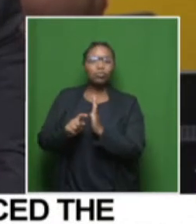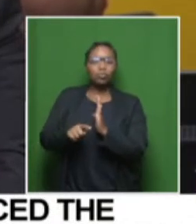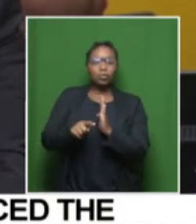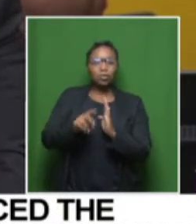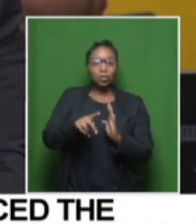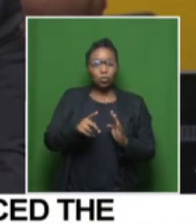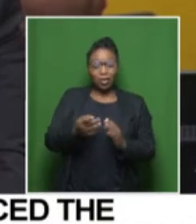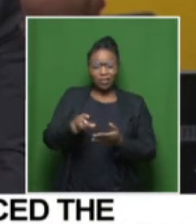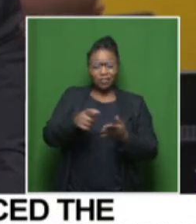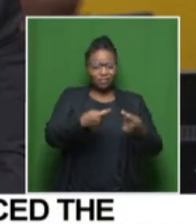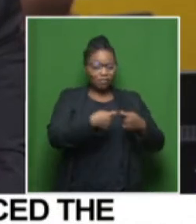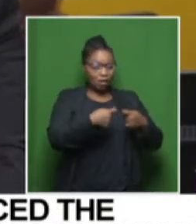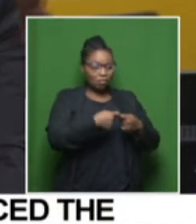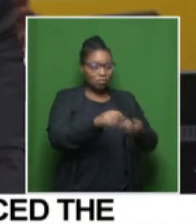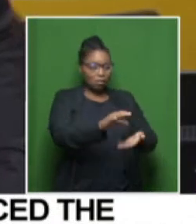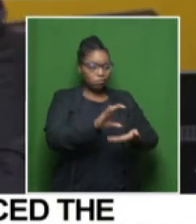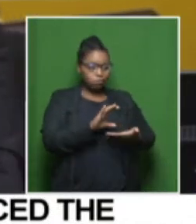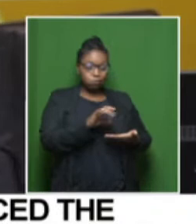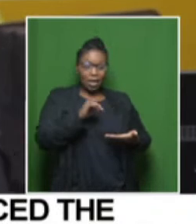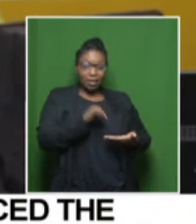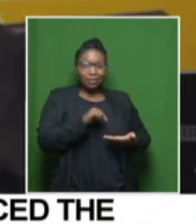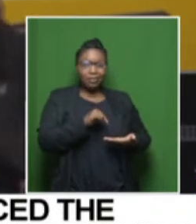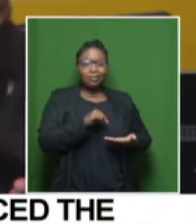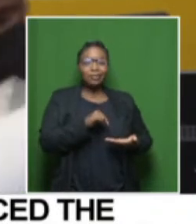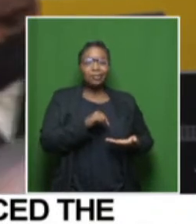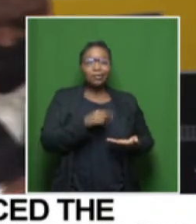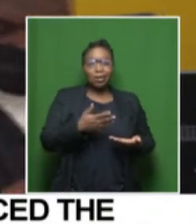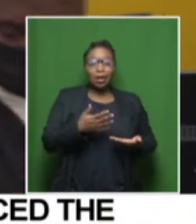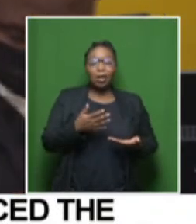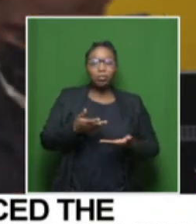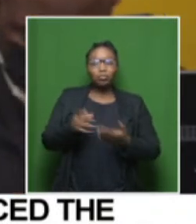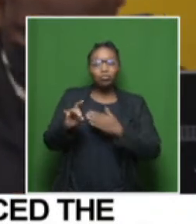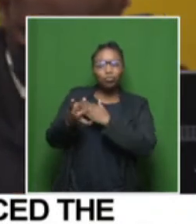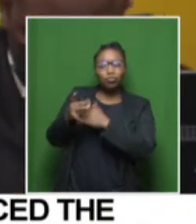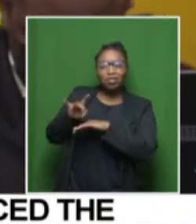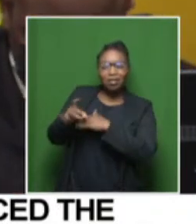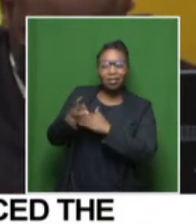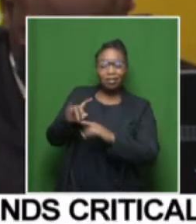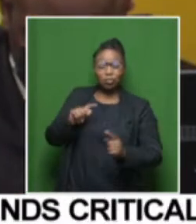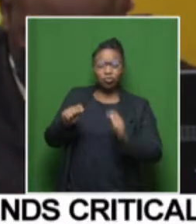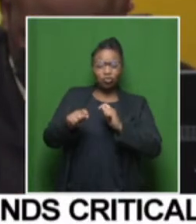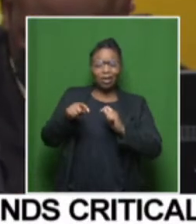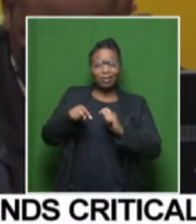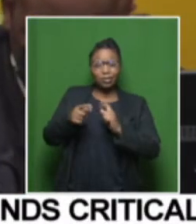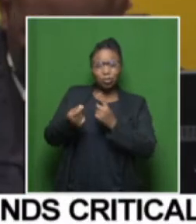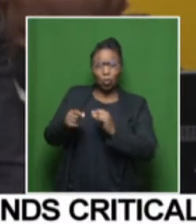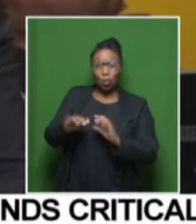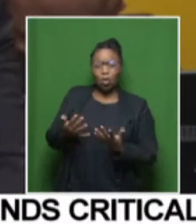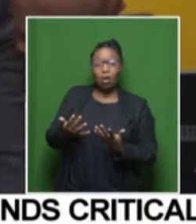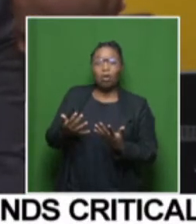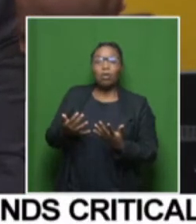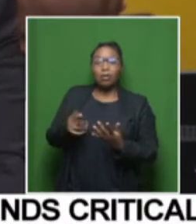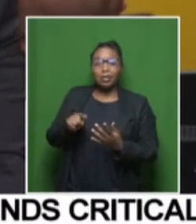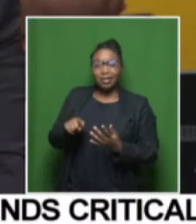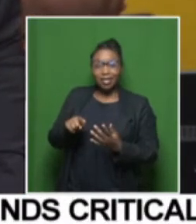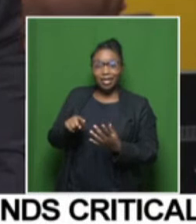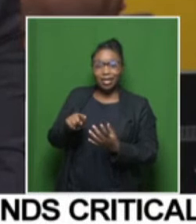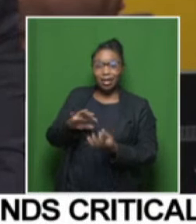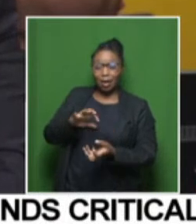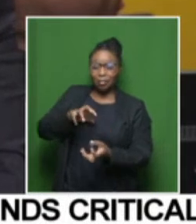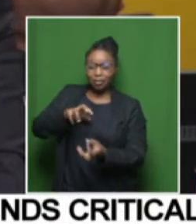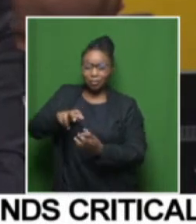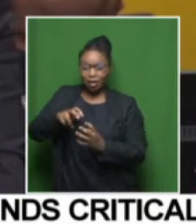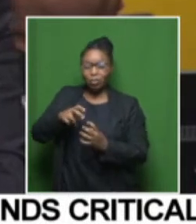the funds. After consultation again of these changes, the amendments will be